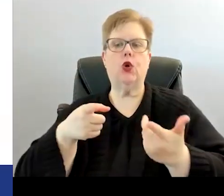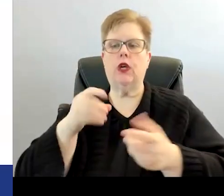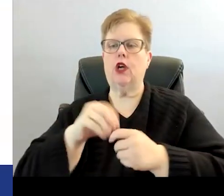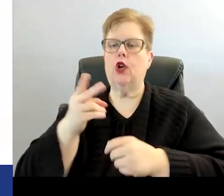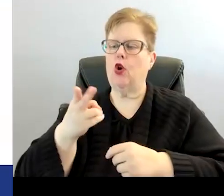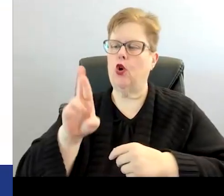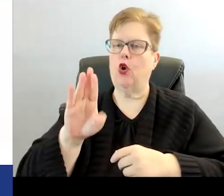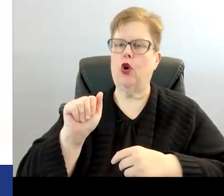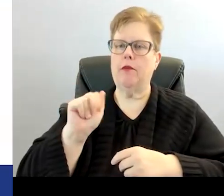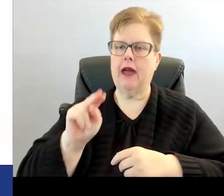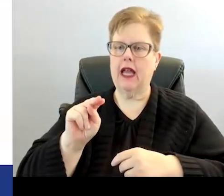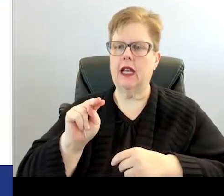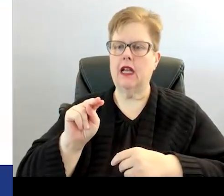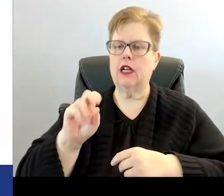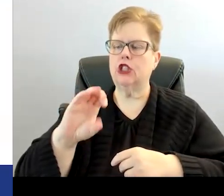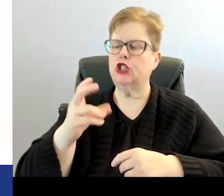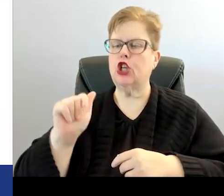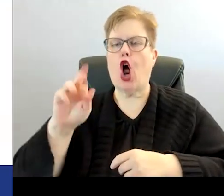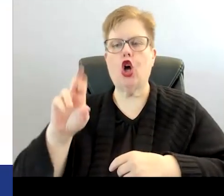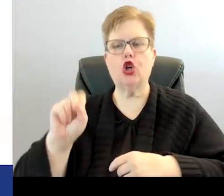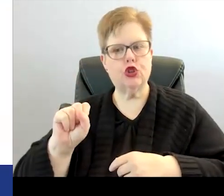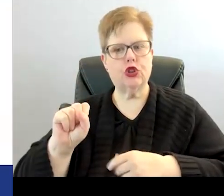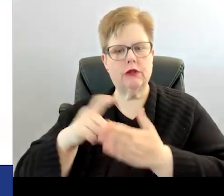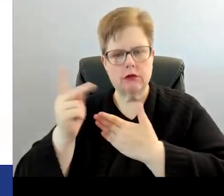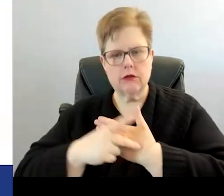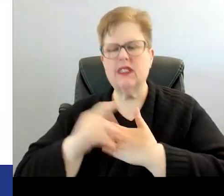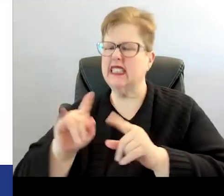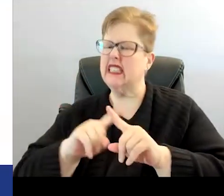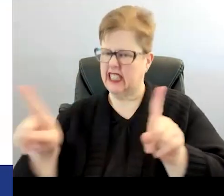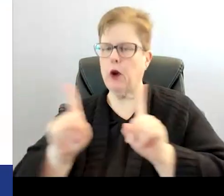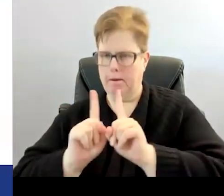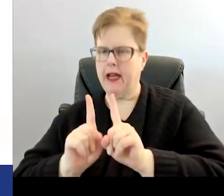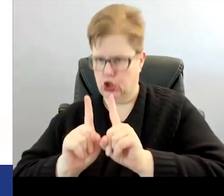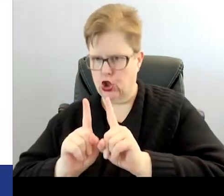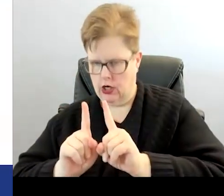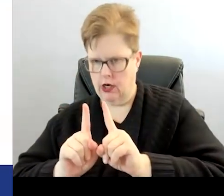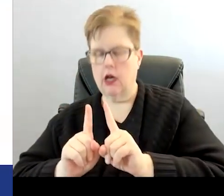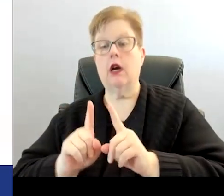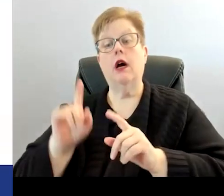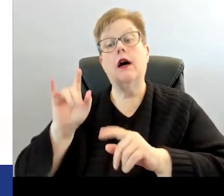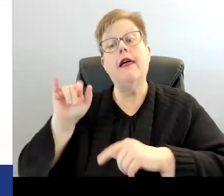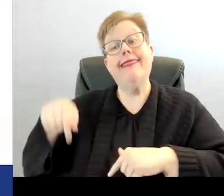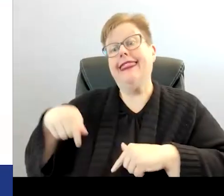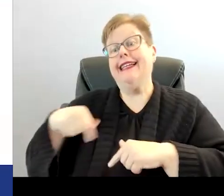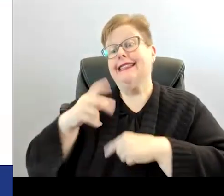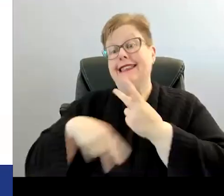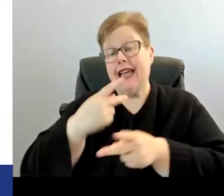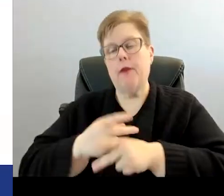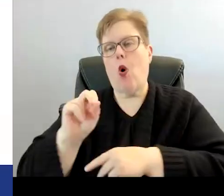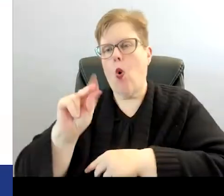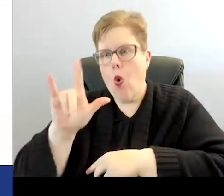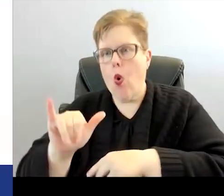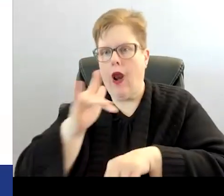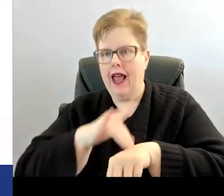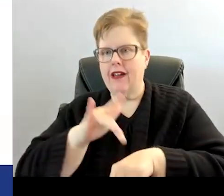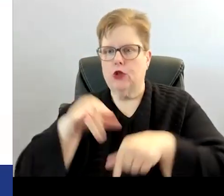urban male or urban scholars. That's a different mentor. The mentors I'm talking about here are only